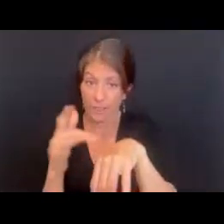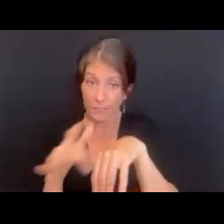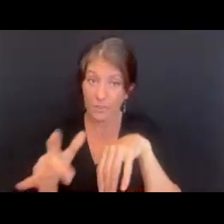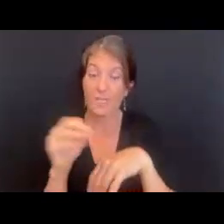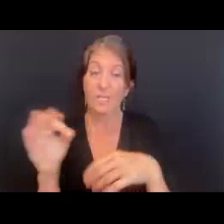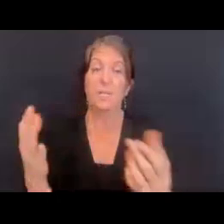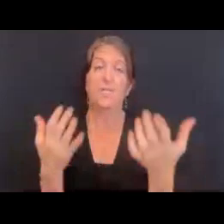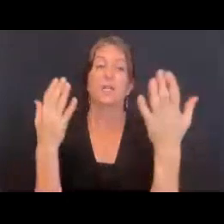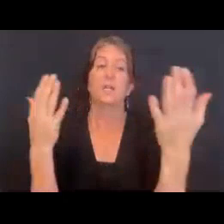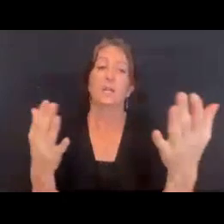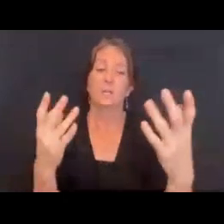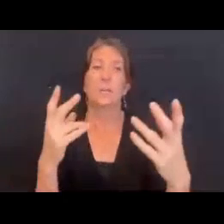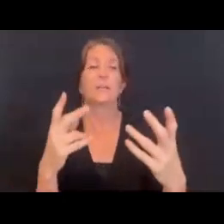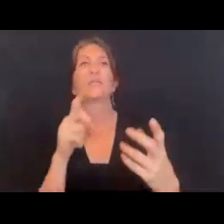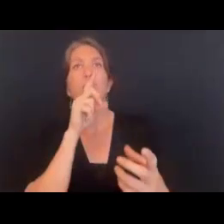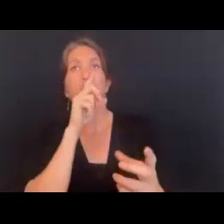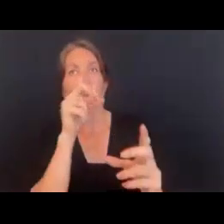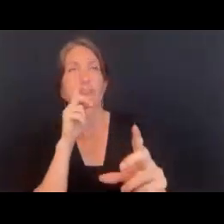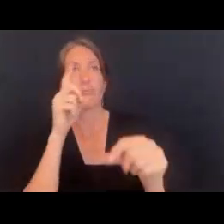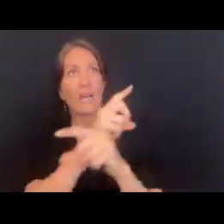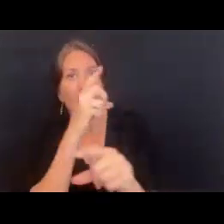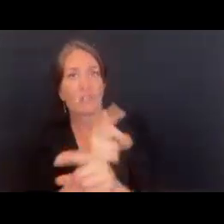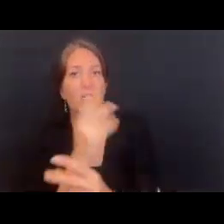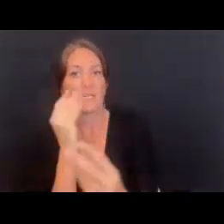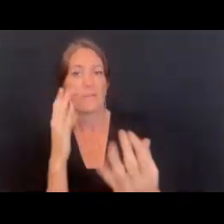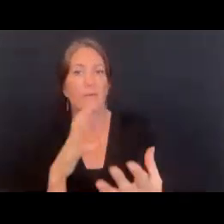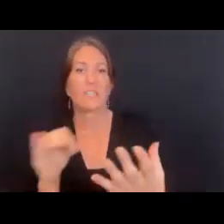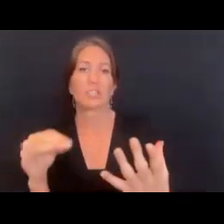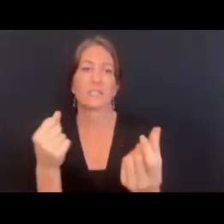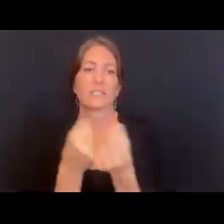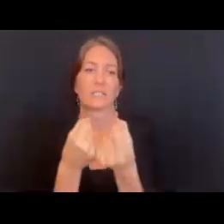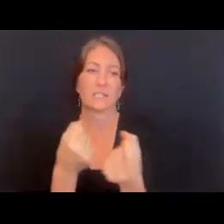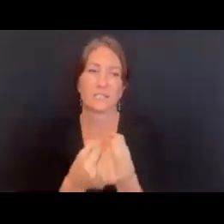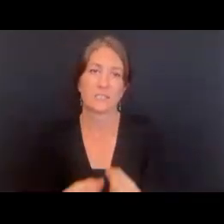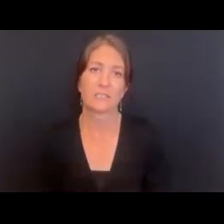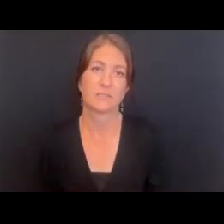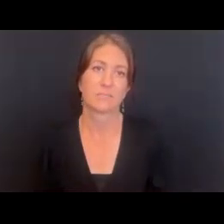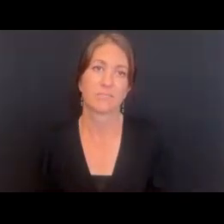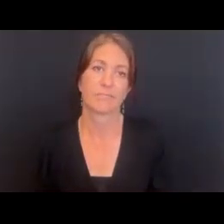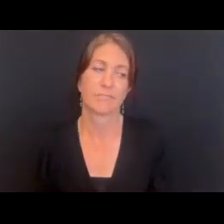objective, accurate information and assistance. Next slide.